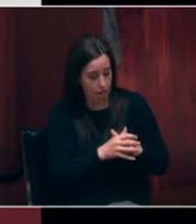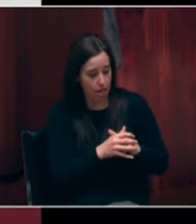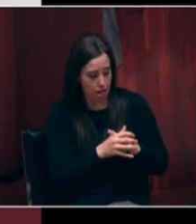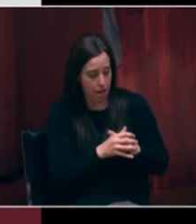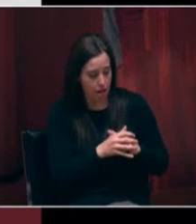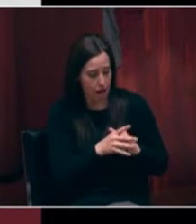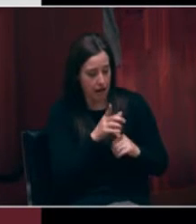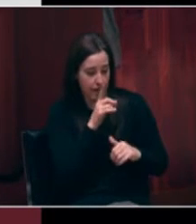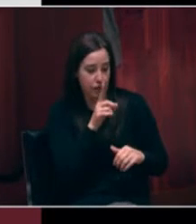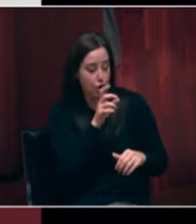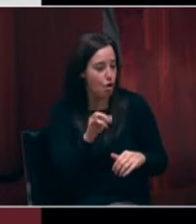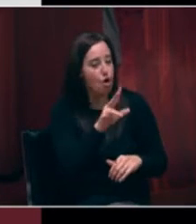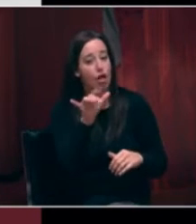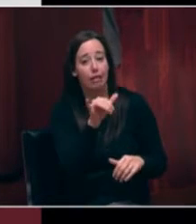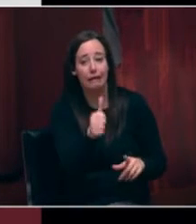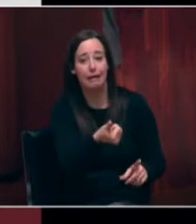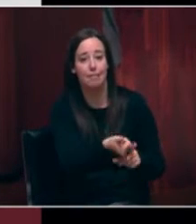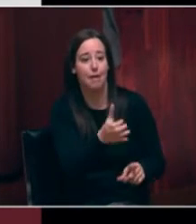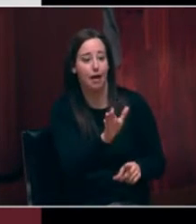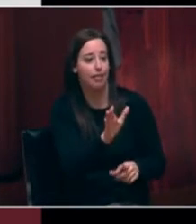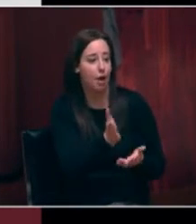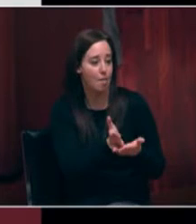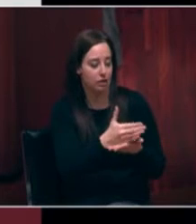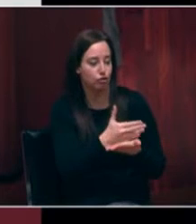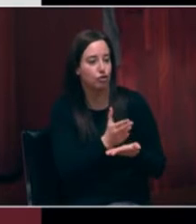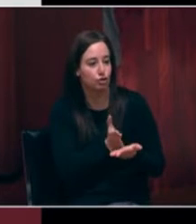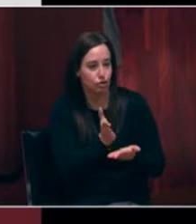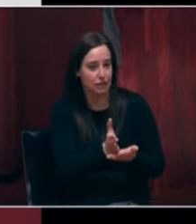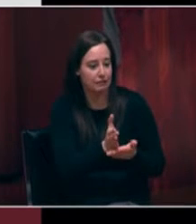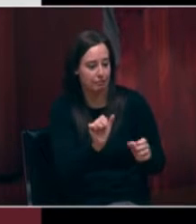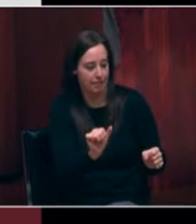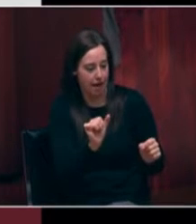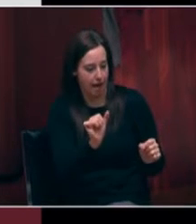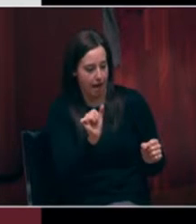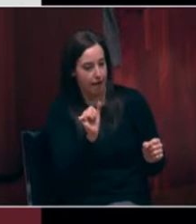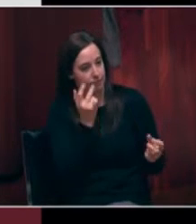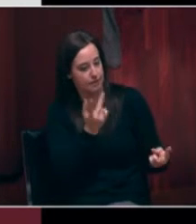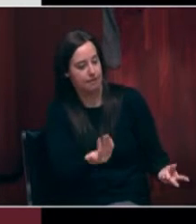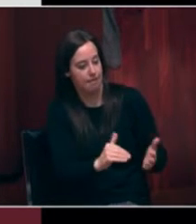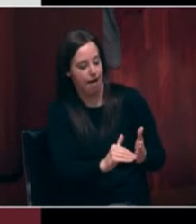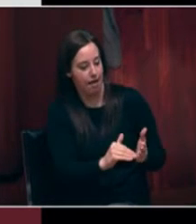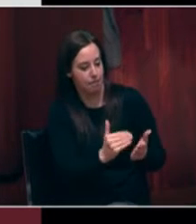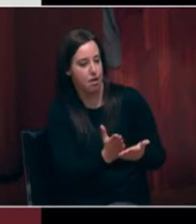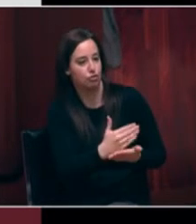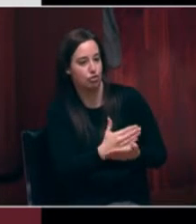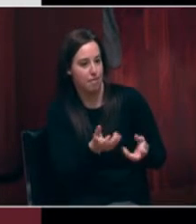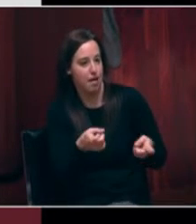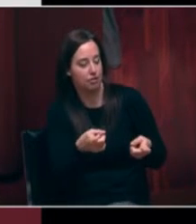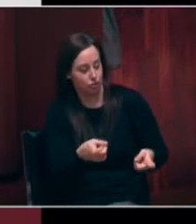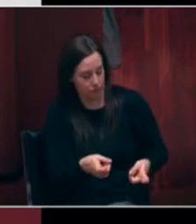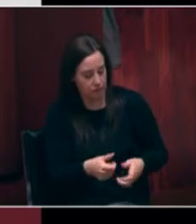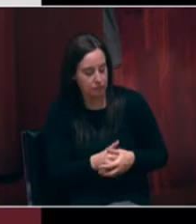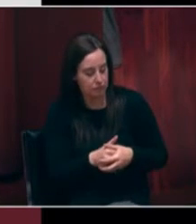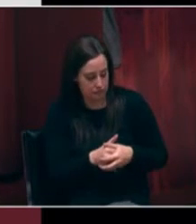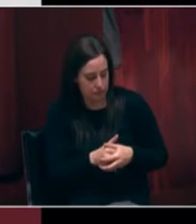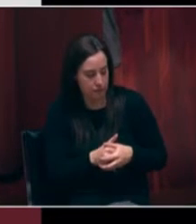on their budget in the fiscal year. They would be able to see it early in the year and better manage their budget. So consequently,